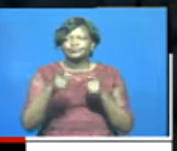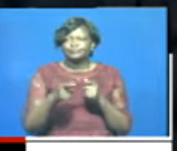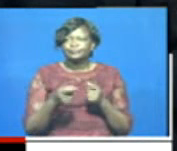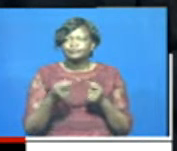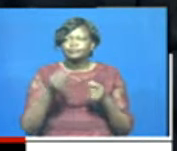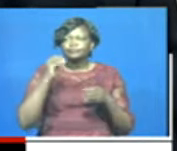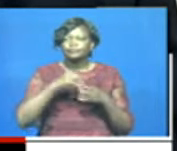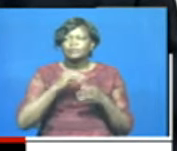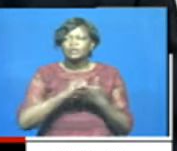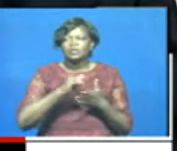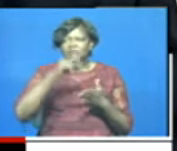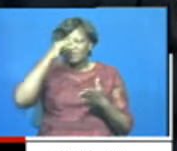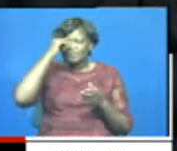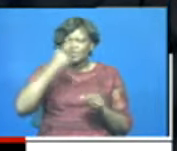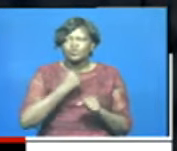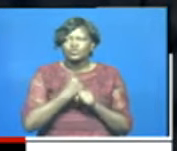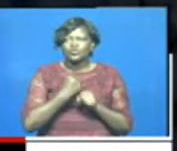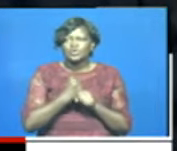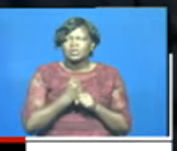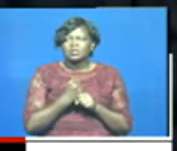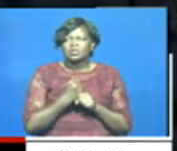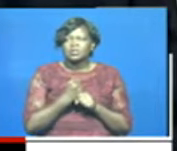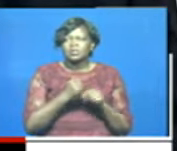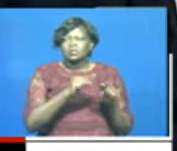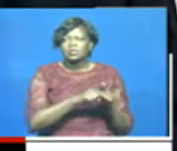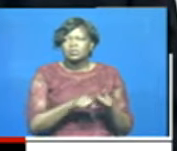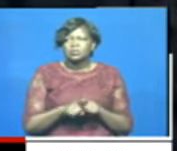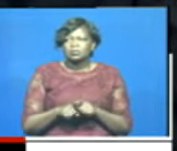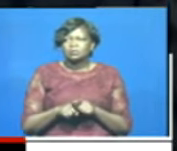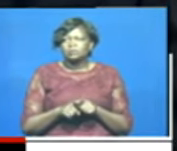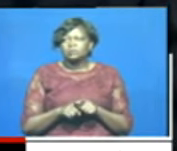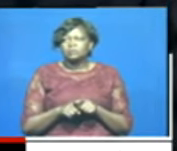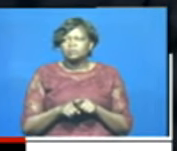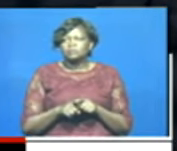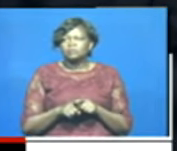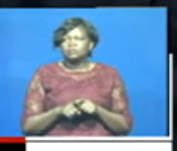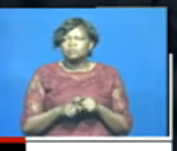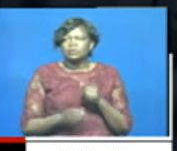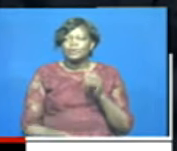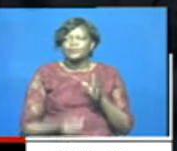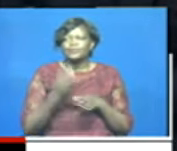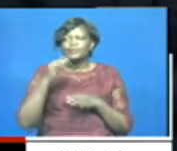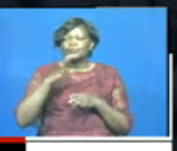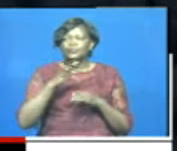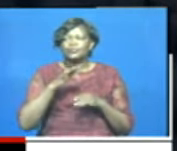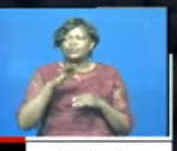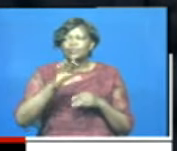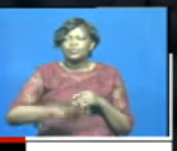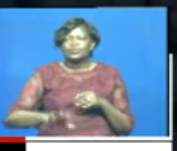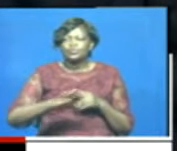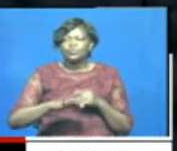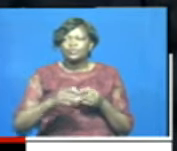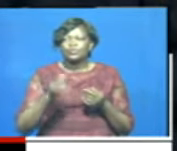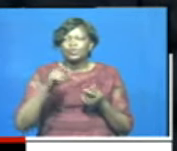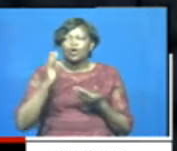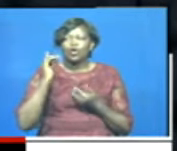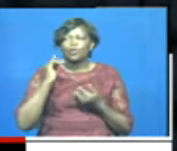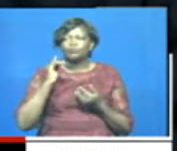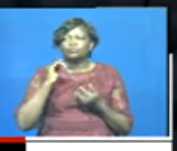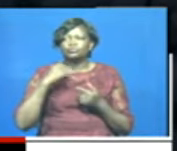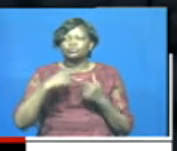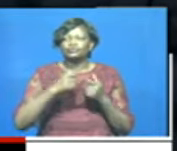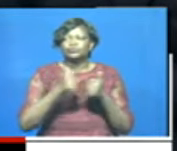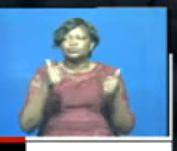that the government is now doing, as well as creating an enabling environment, we are hoping to progress very